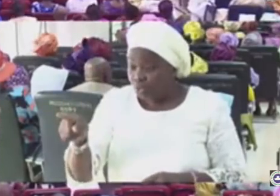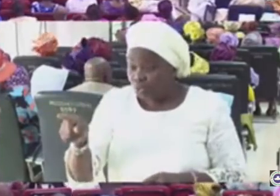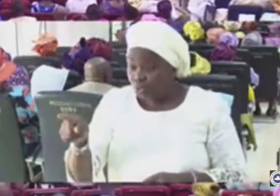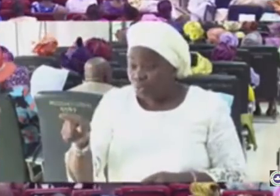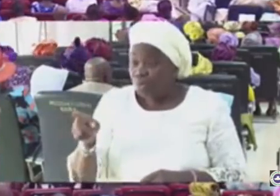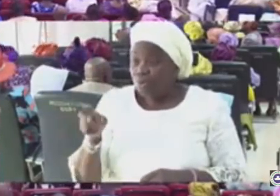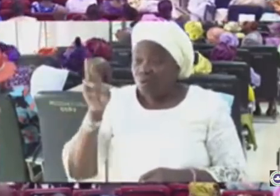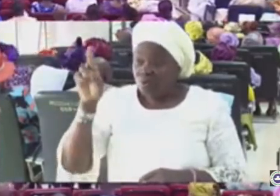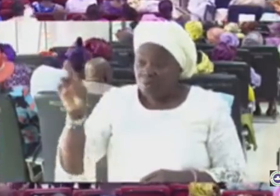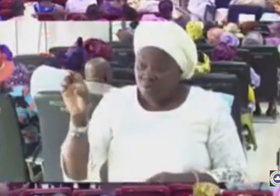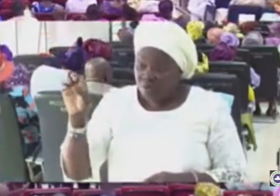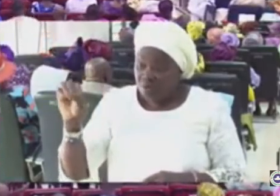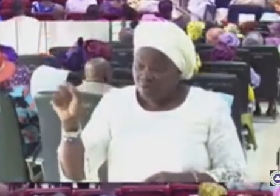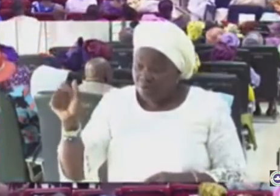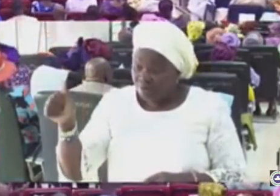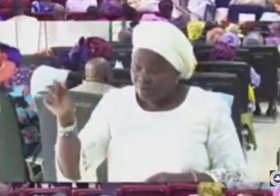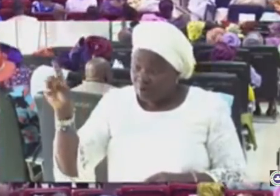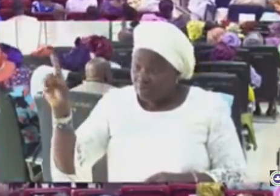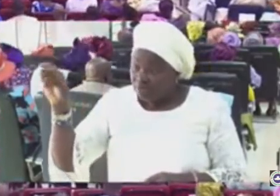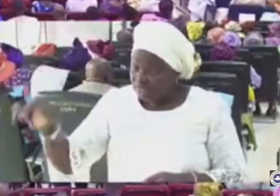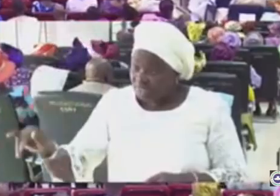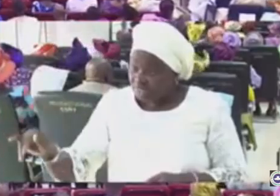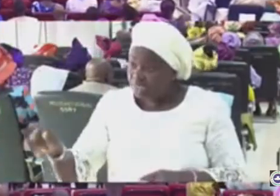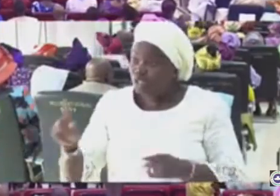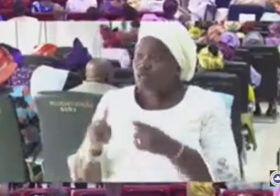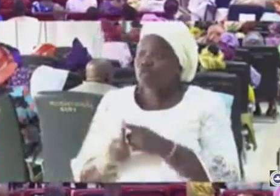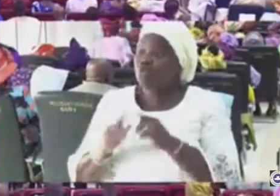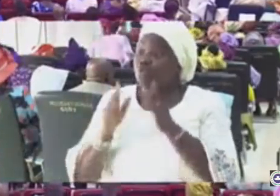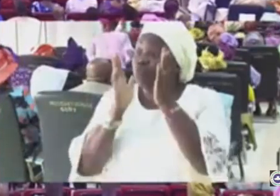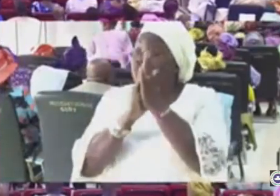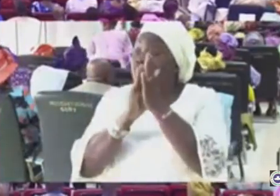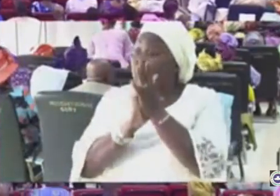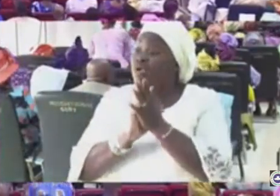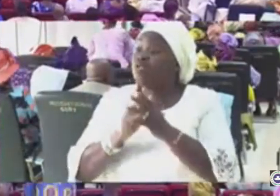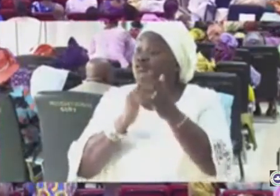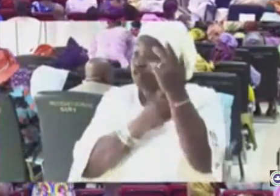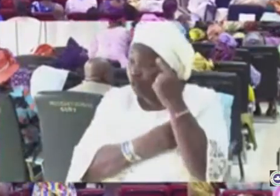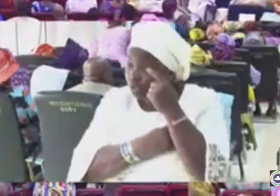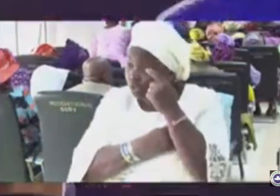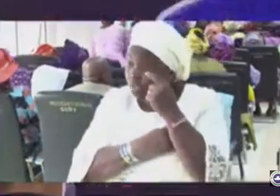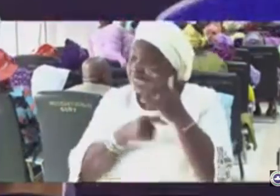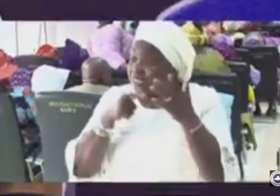I want you to praise him this morning until he will pinpoint you.